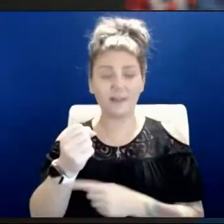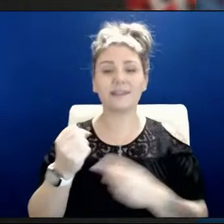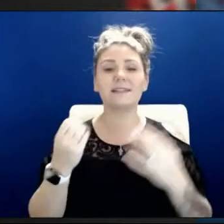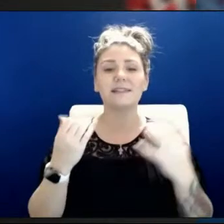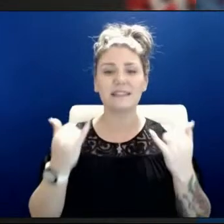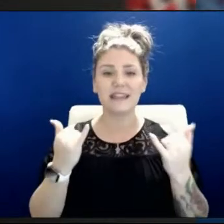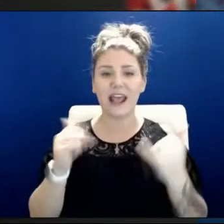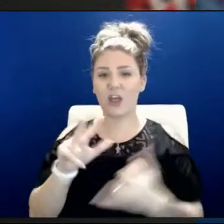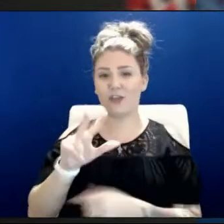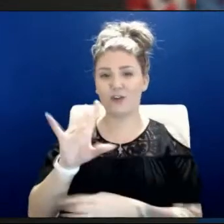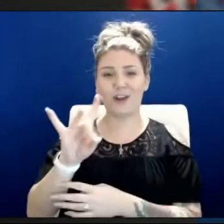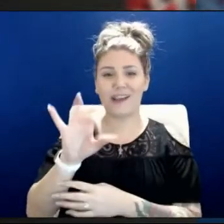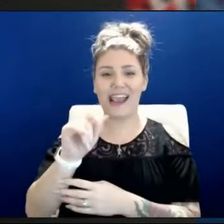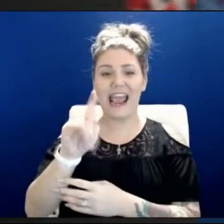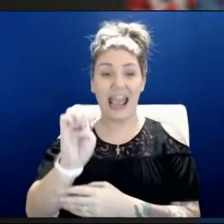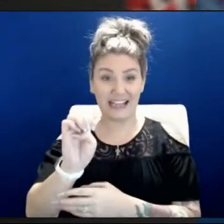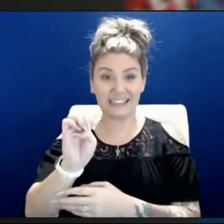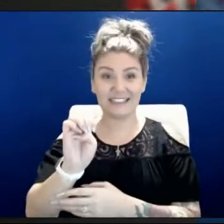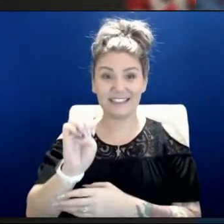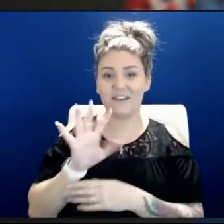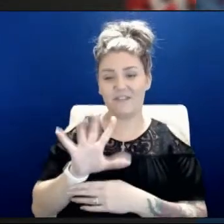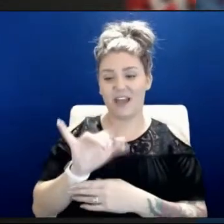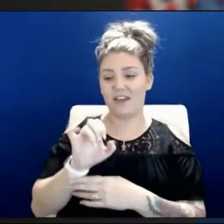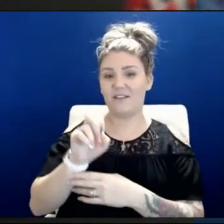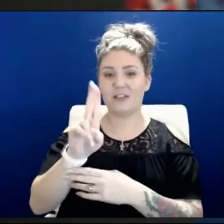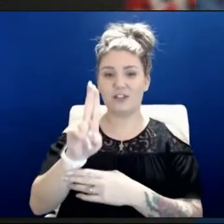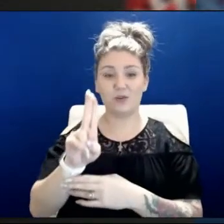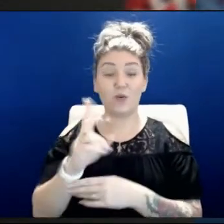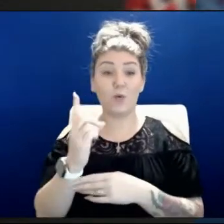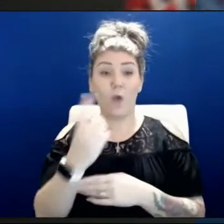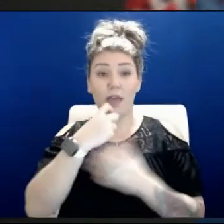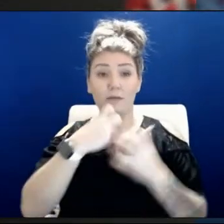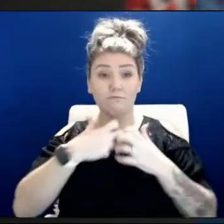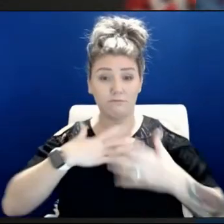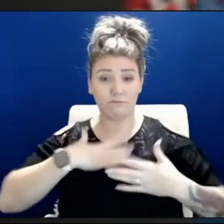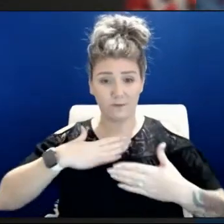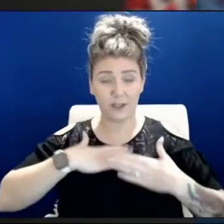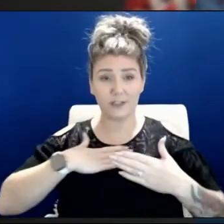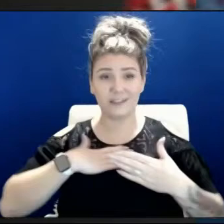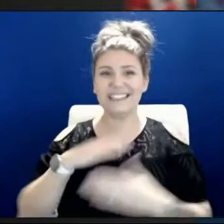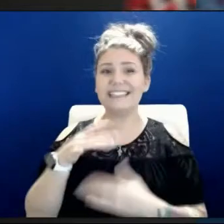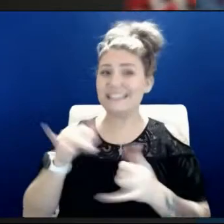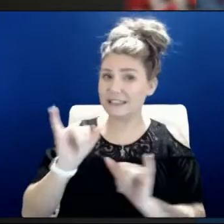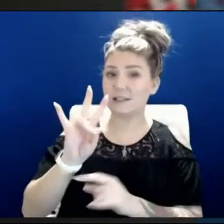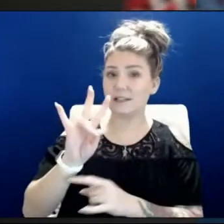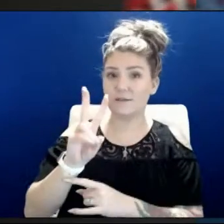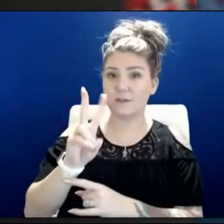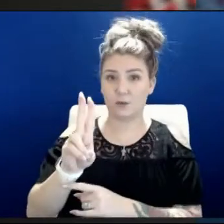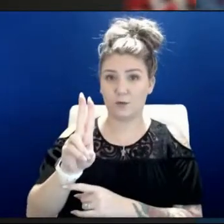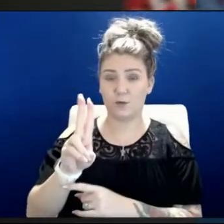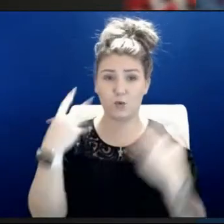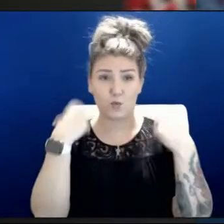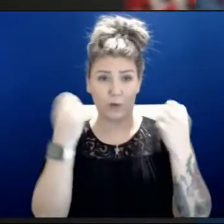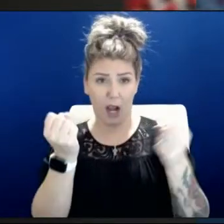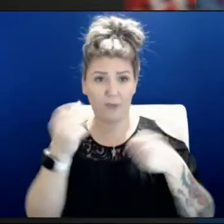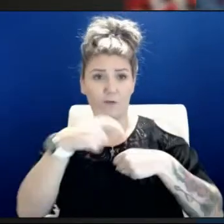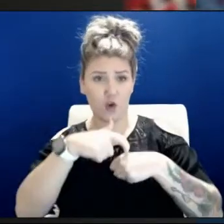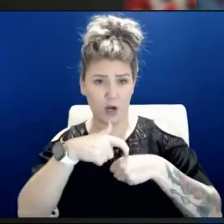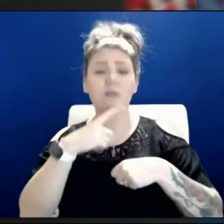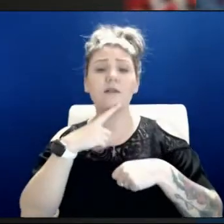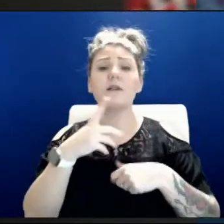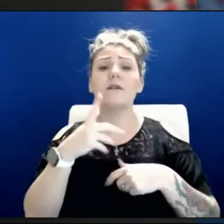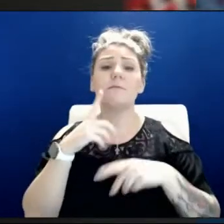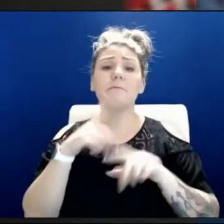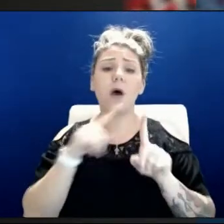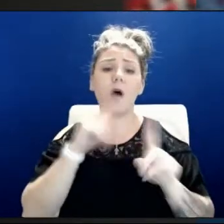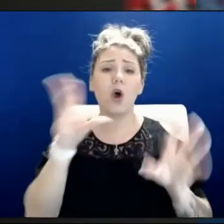active infections with 5 in the ICU and 1 on the ventilator. Still 72 in that recovery period, so a total of 110. But overall, our